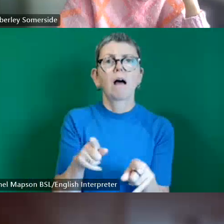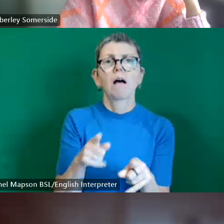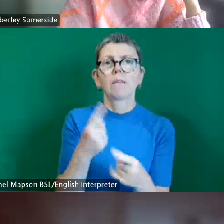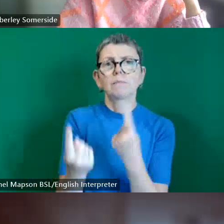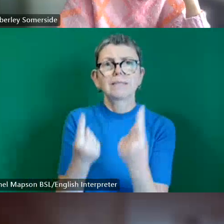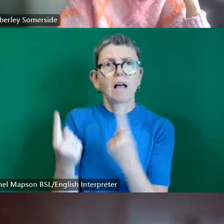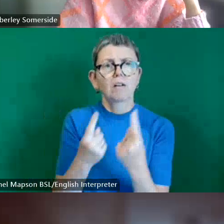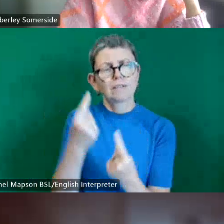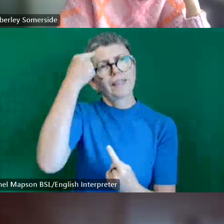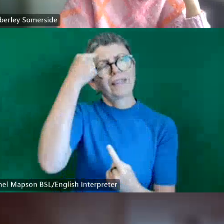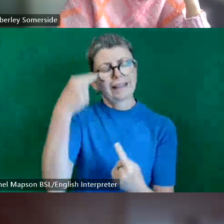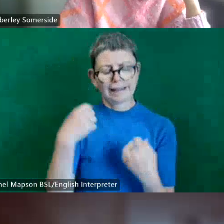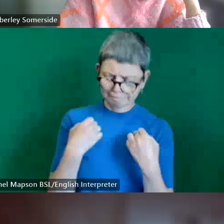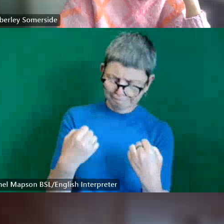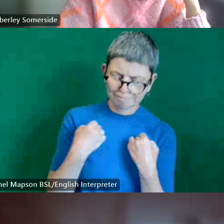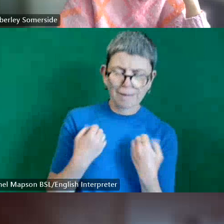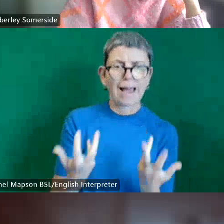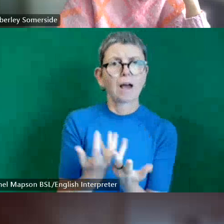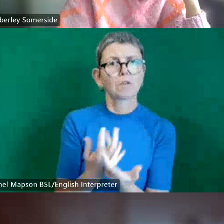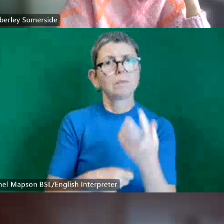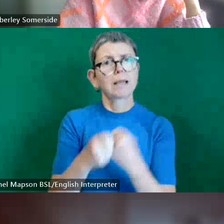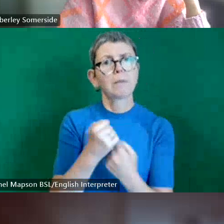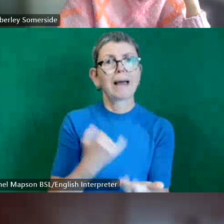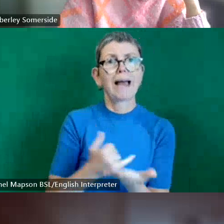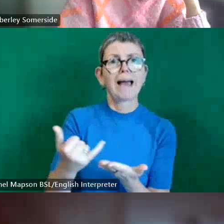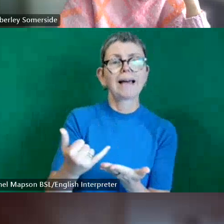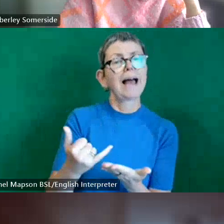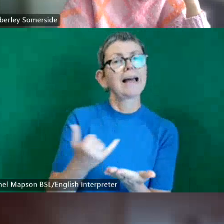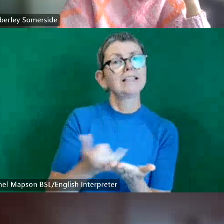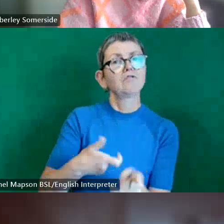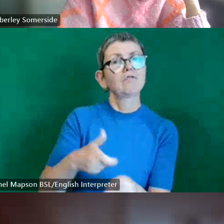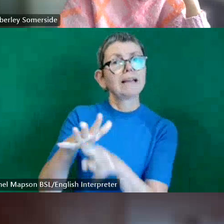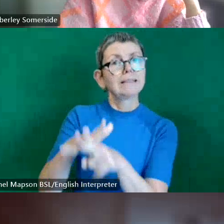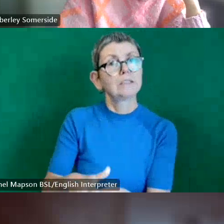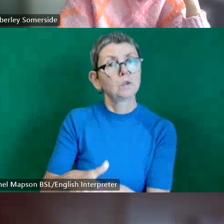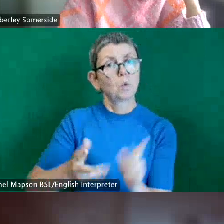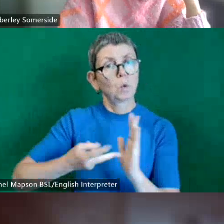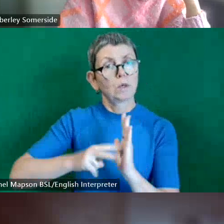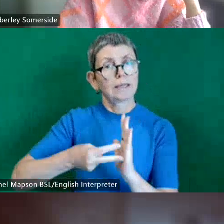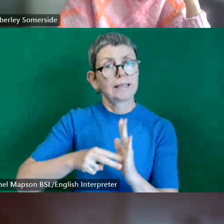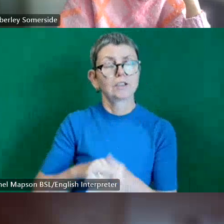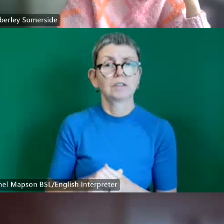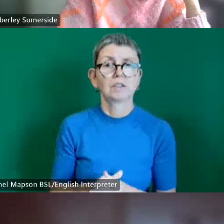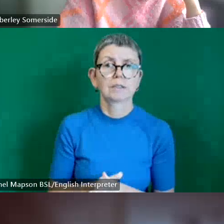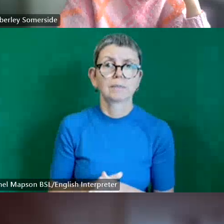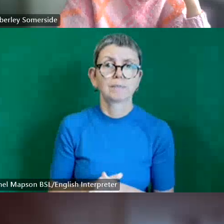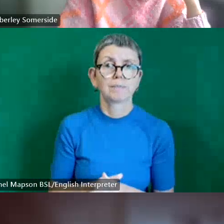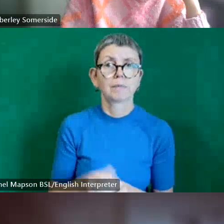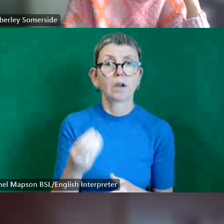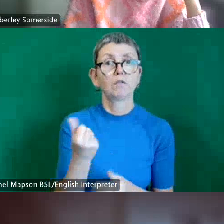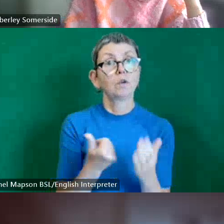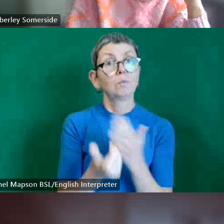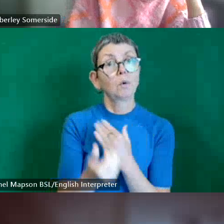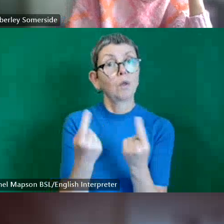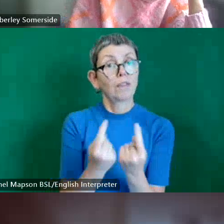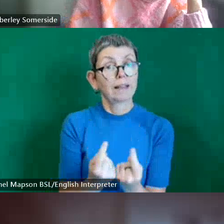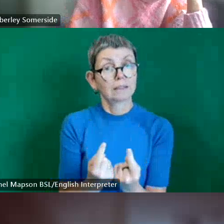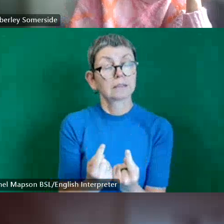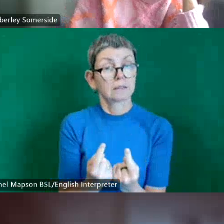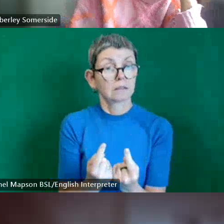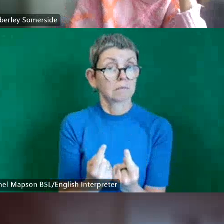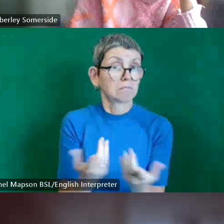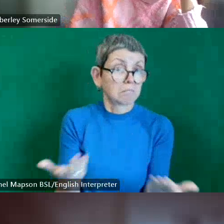effective anti-racism organisations. And just a couple more things that I think might be of interest. More recently,